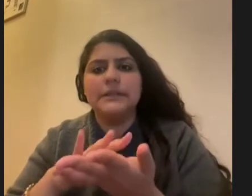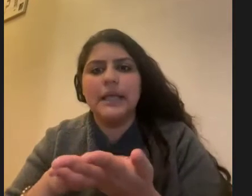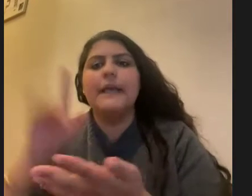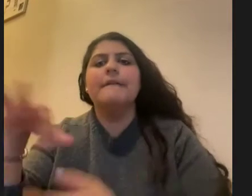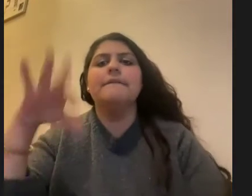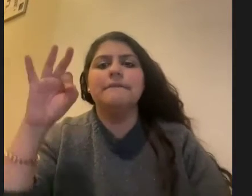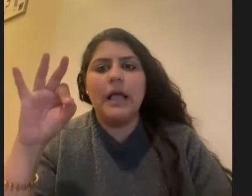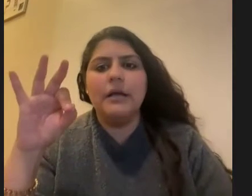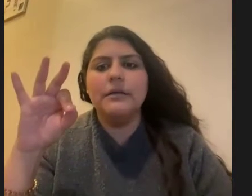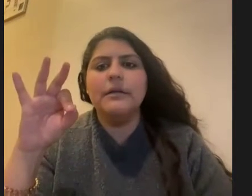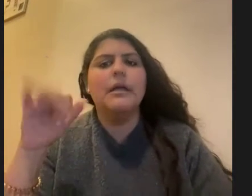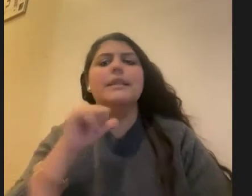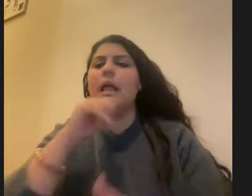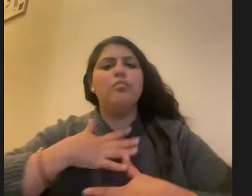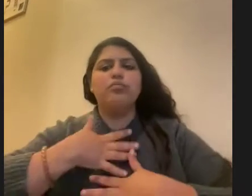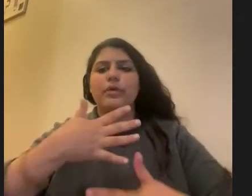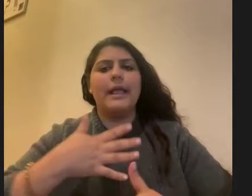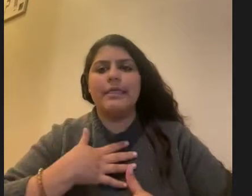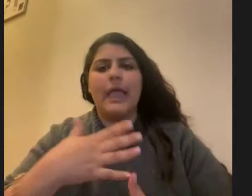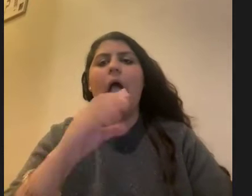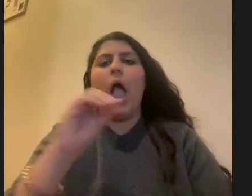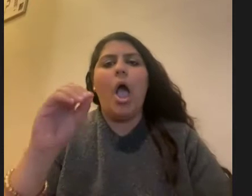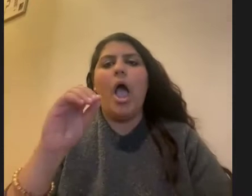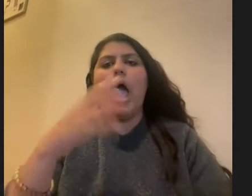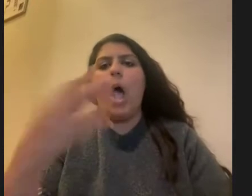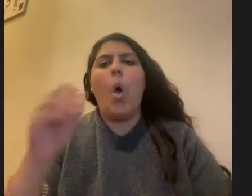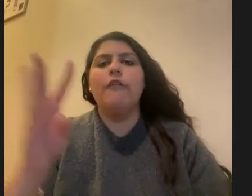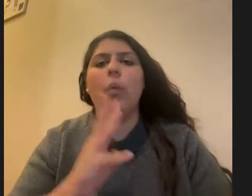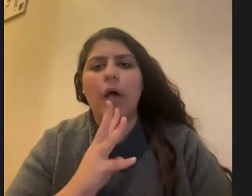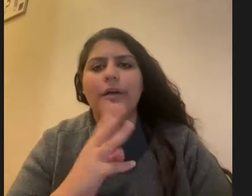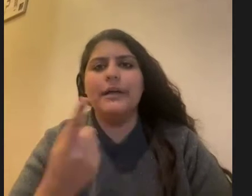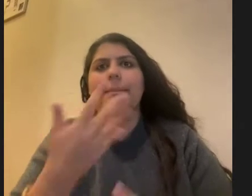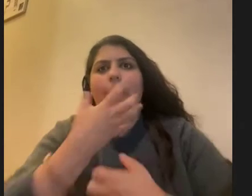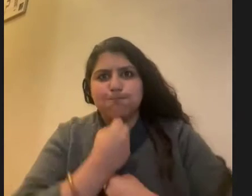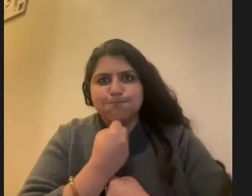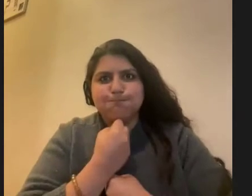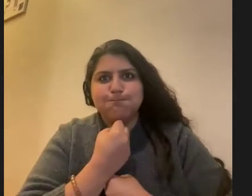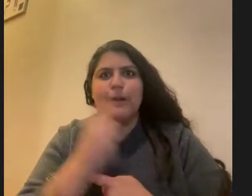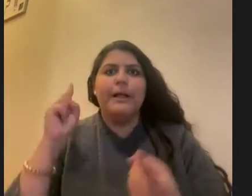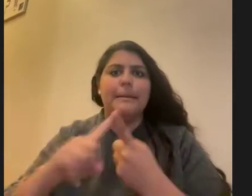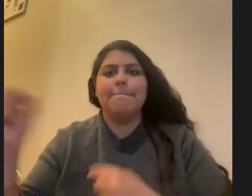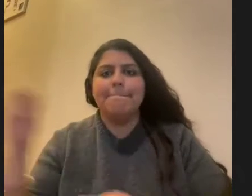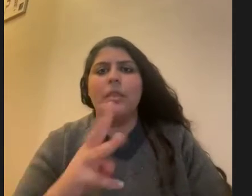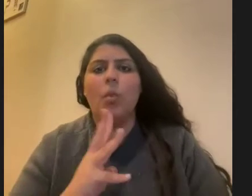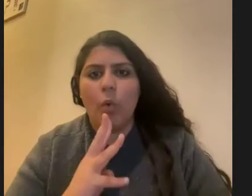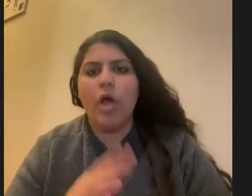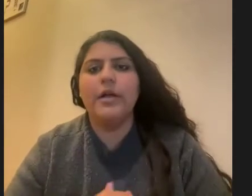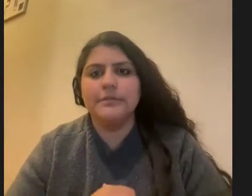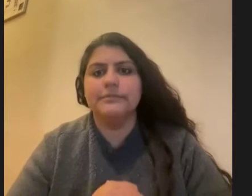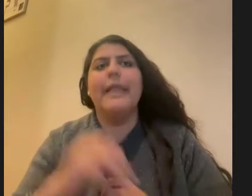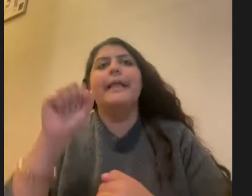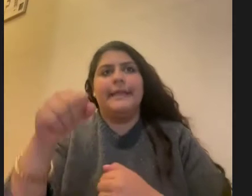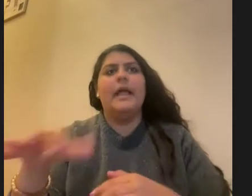they aren't breathing out of water. So they kind of just hold their breath until they get back into the water. And they're able to do that for long periods of